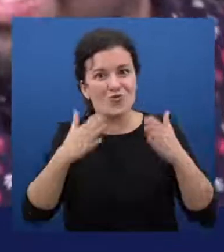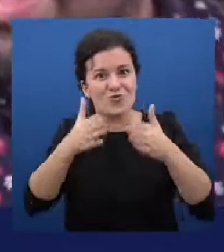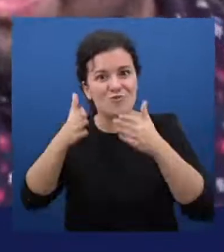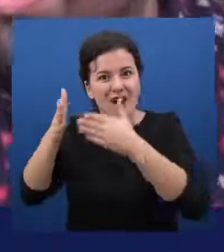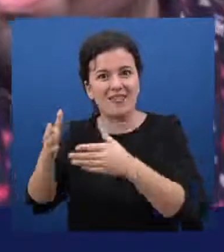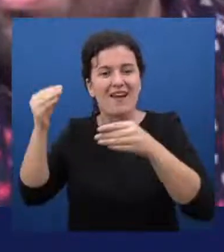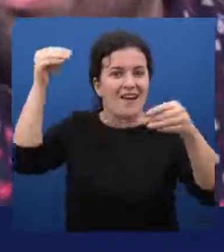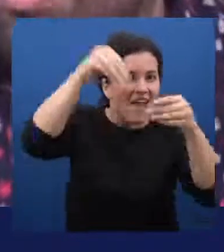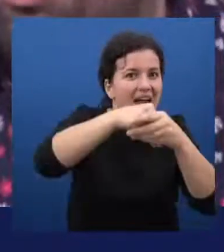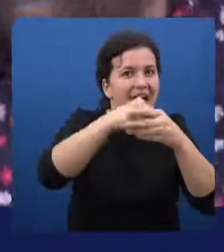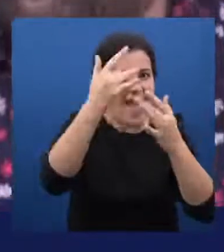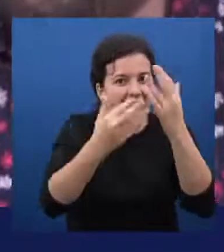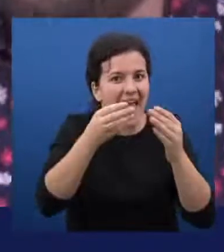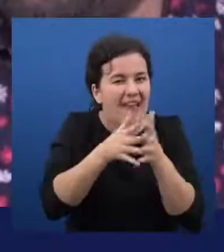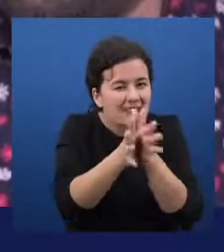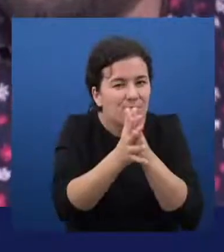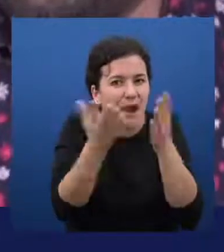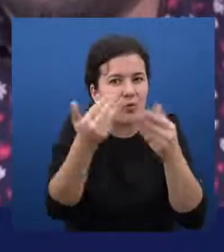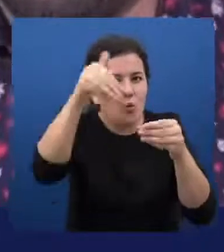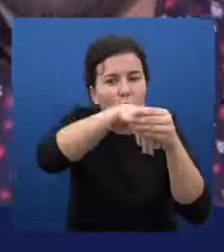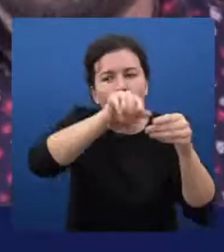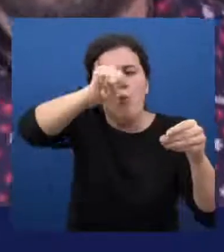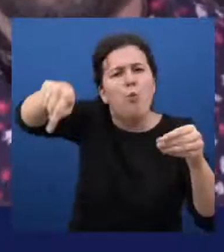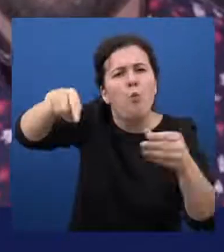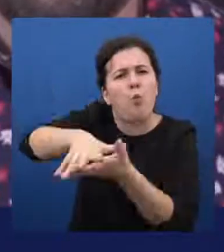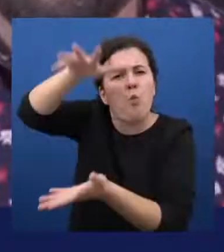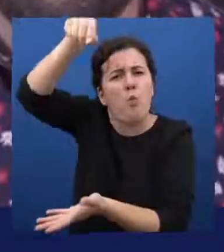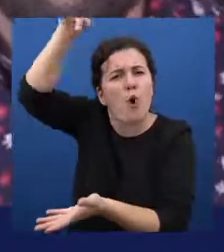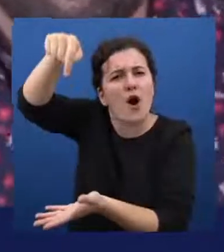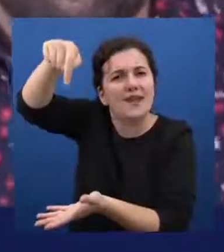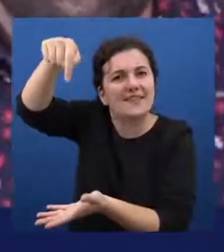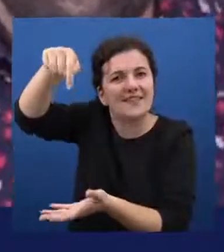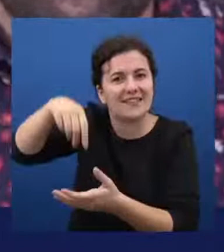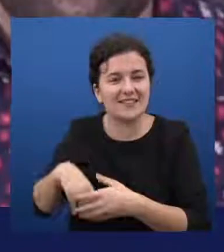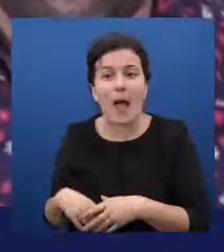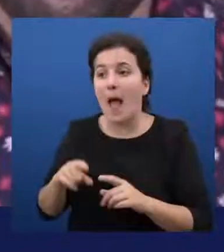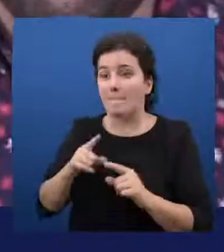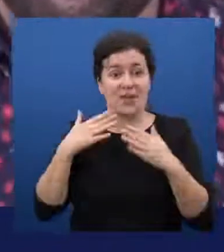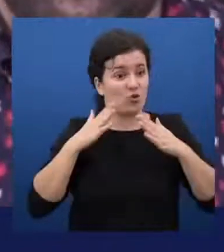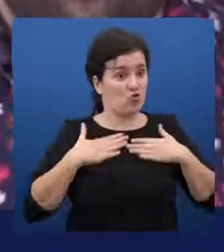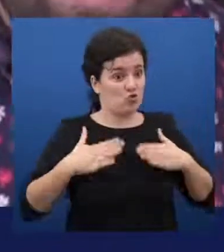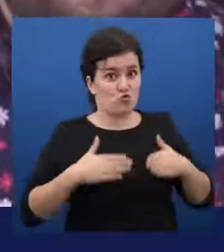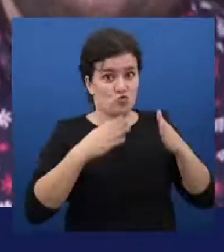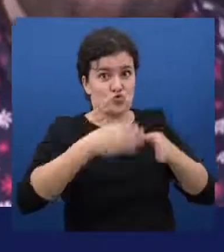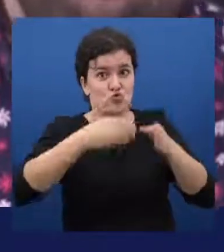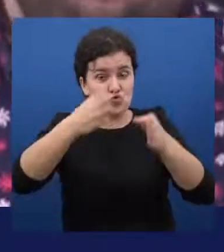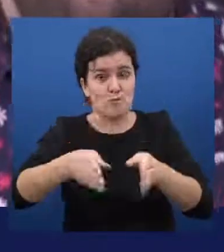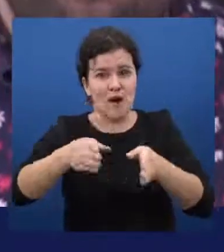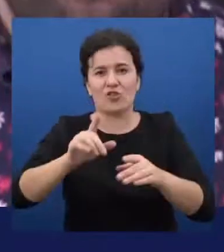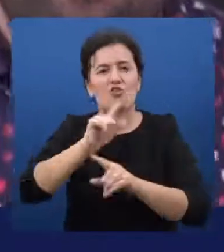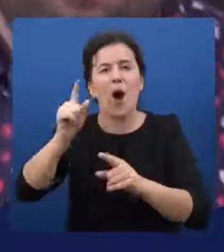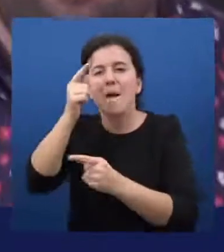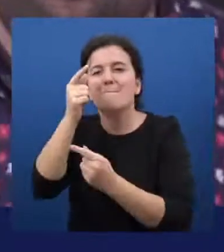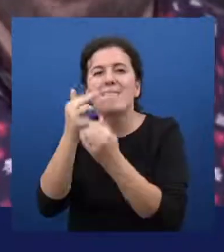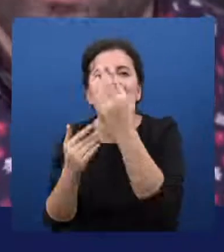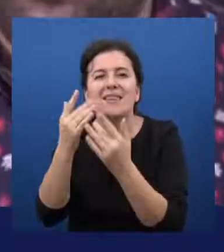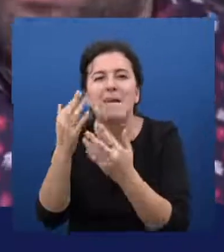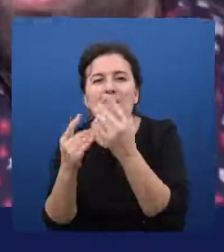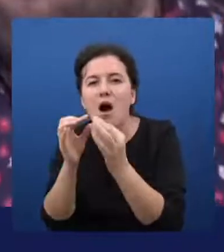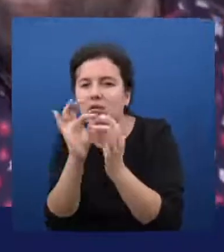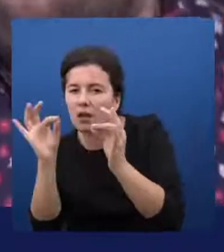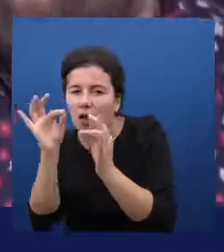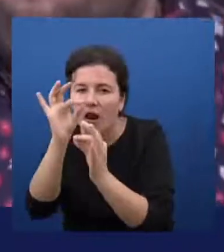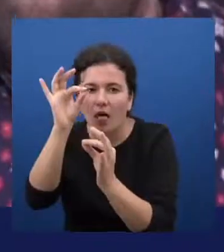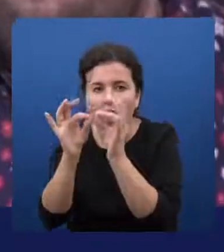way to show. The way you described it sounded like intent rather than content. Yeah.